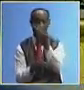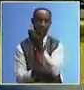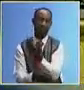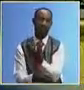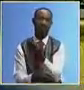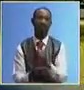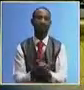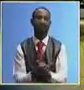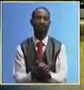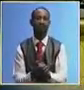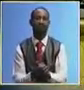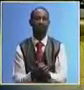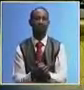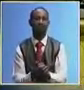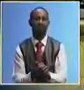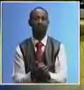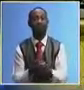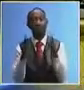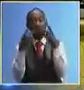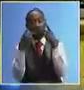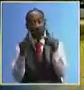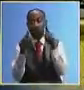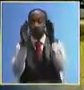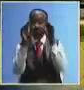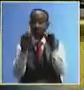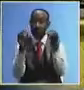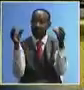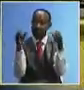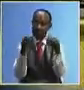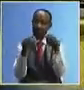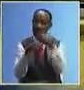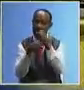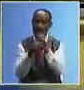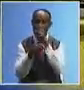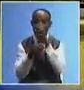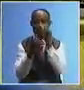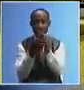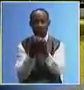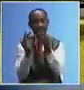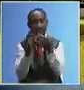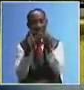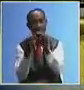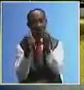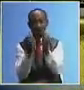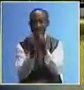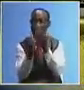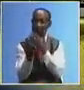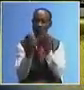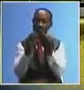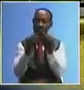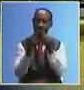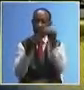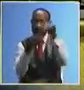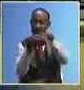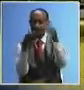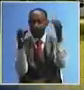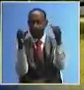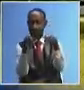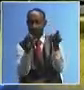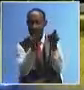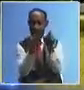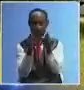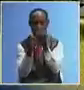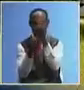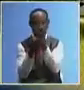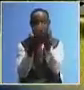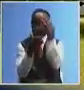Expectation for Public Accounts Committee, one is also to ensure that I coordinate with my colleagues who are in the committee and as well as the Office